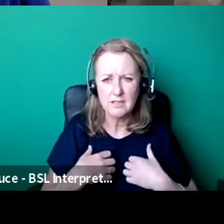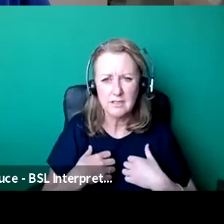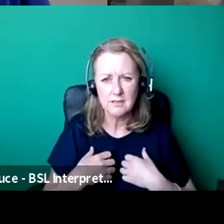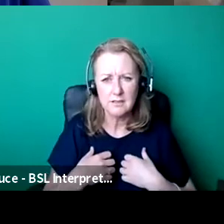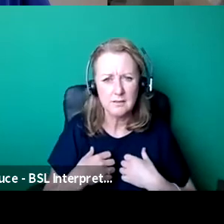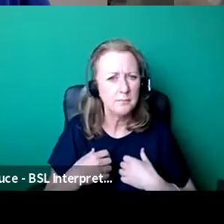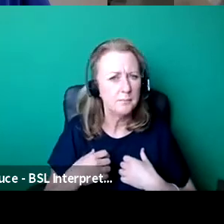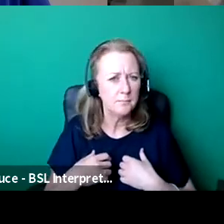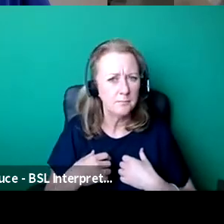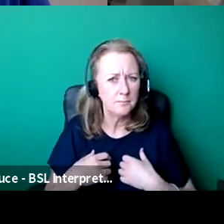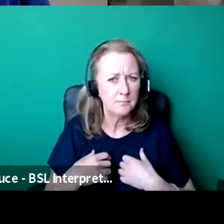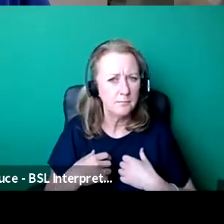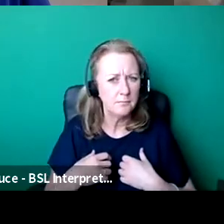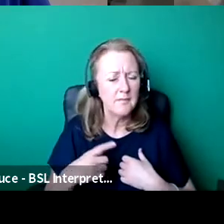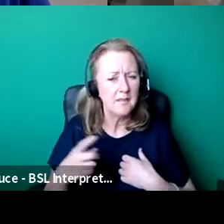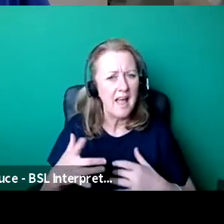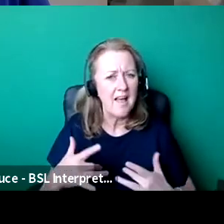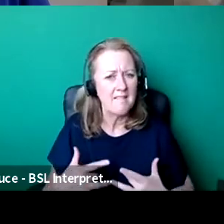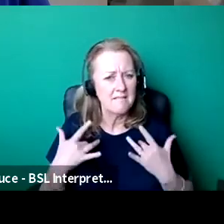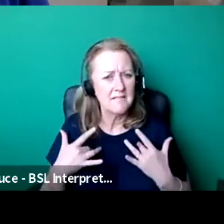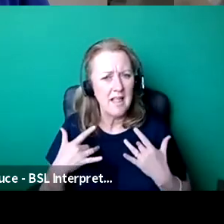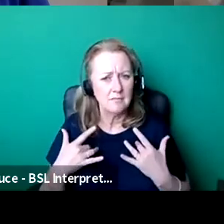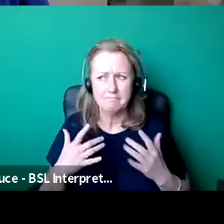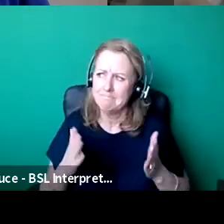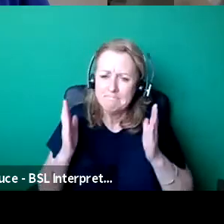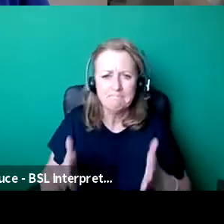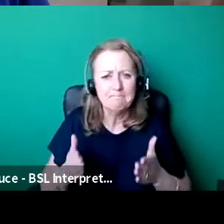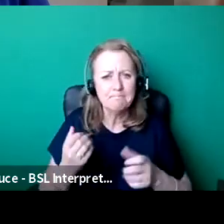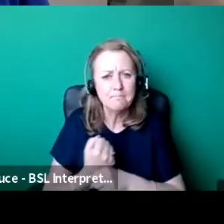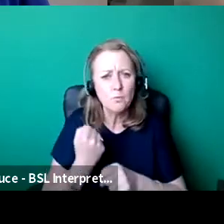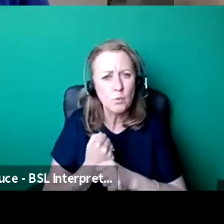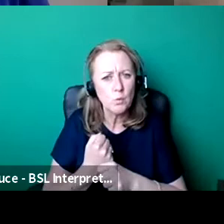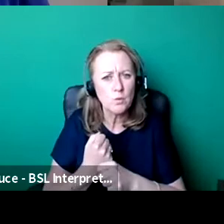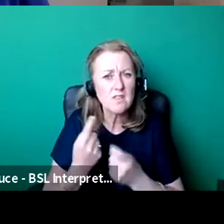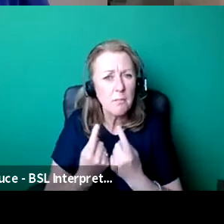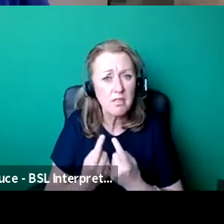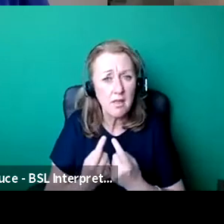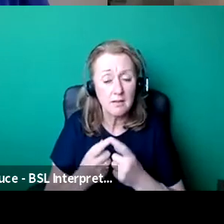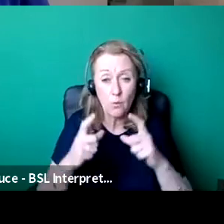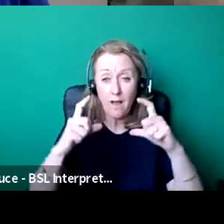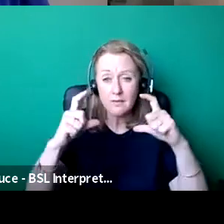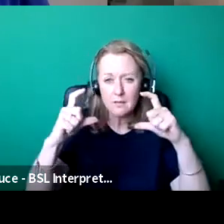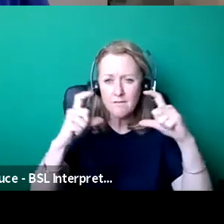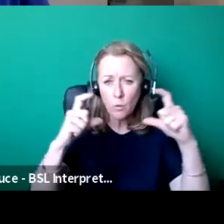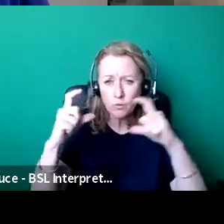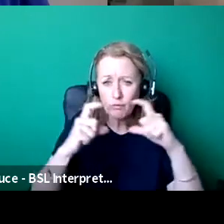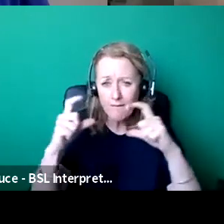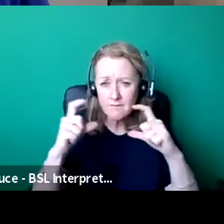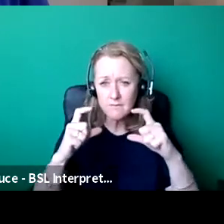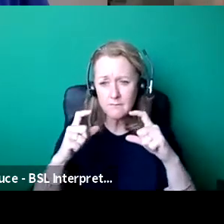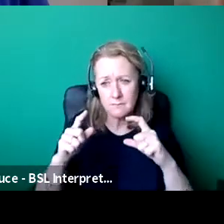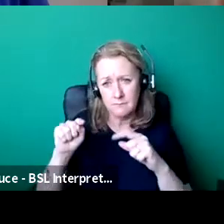I told myself I have to do something, and I started to photograph protests that